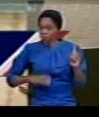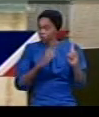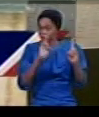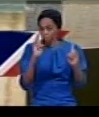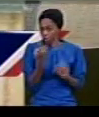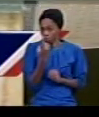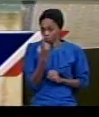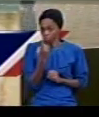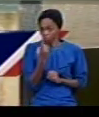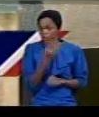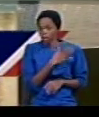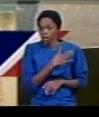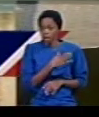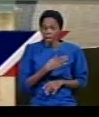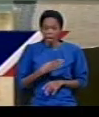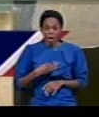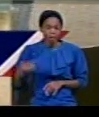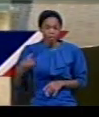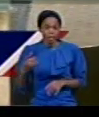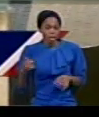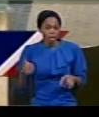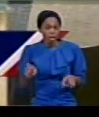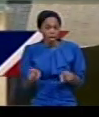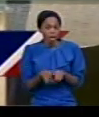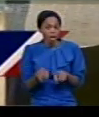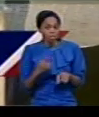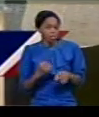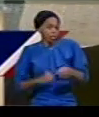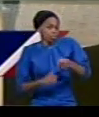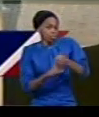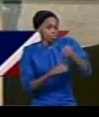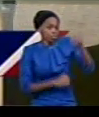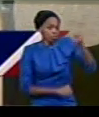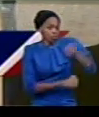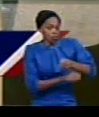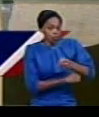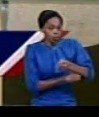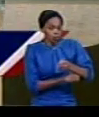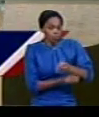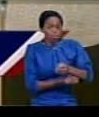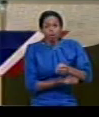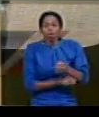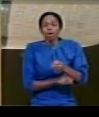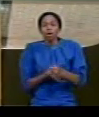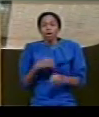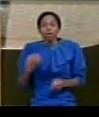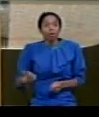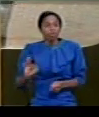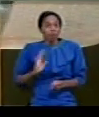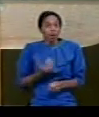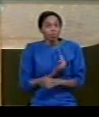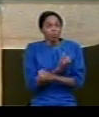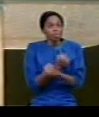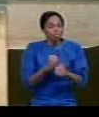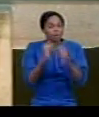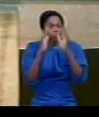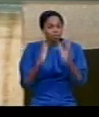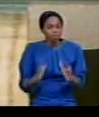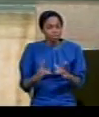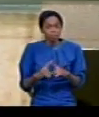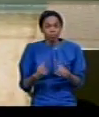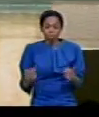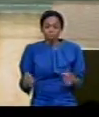alone, as the source and the fountain and the foundation of our salvation. But then